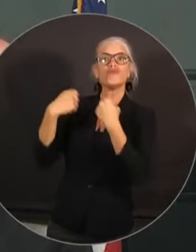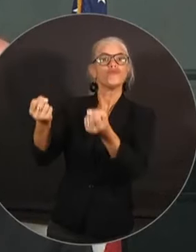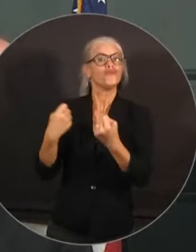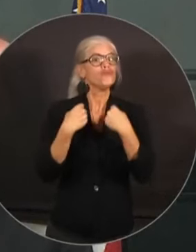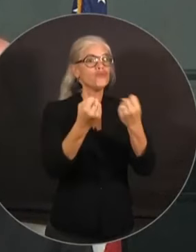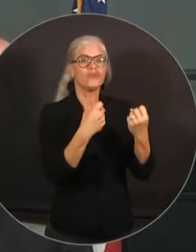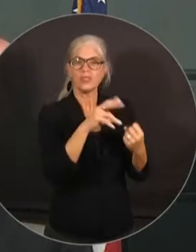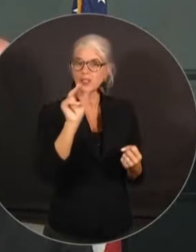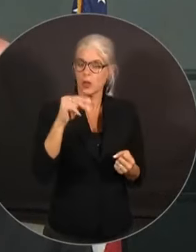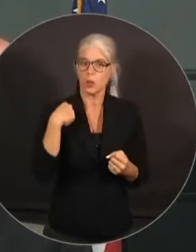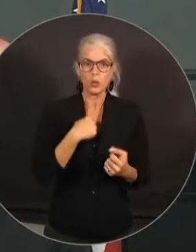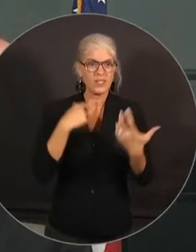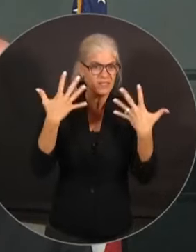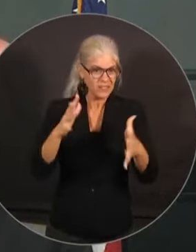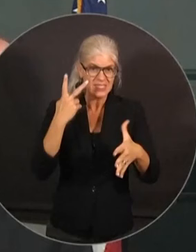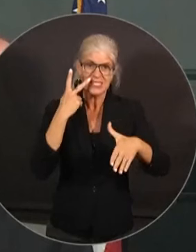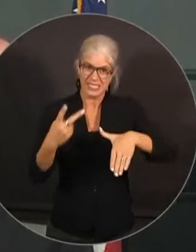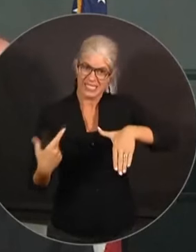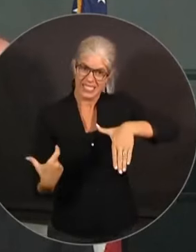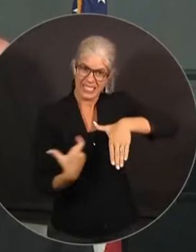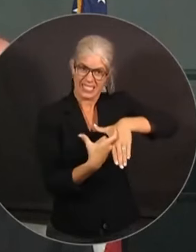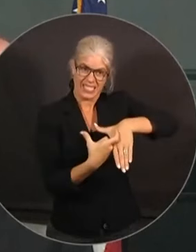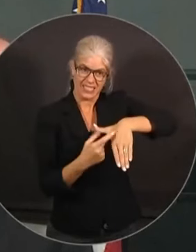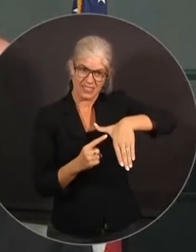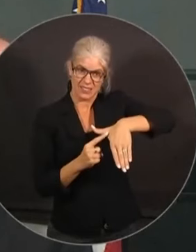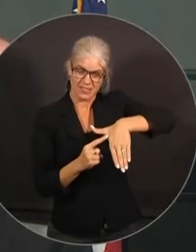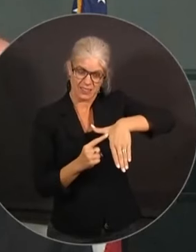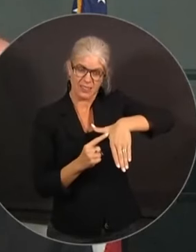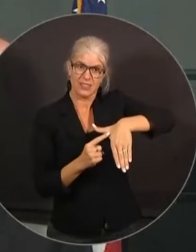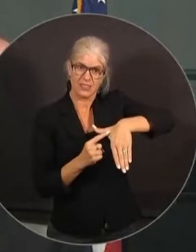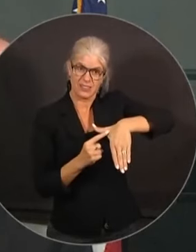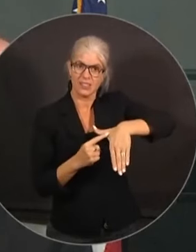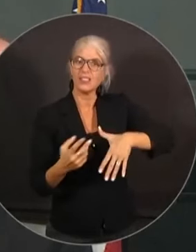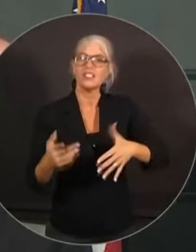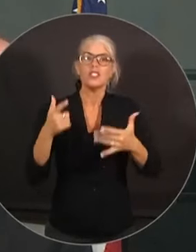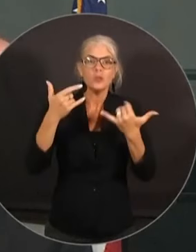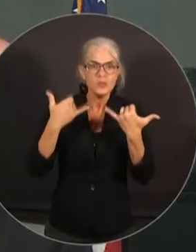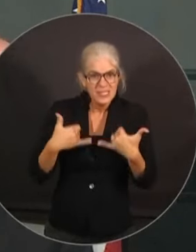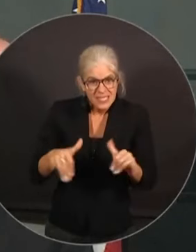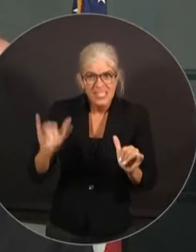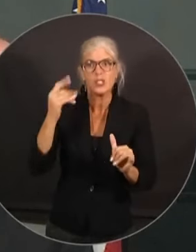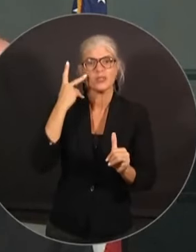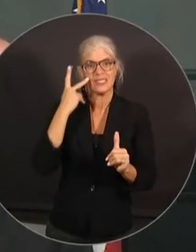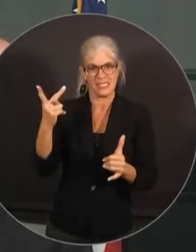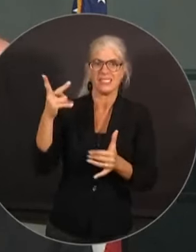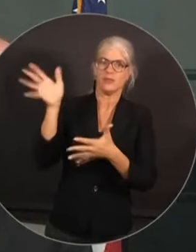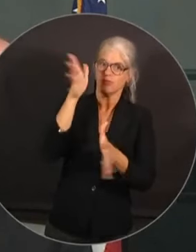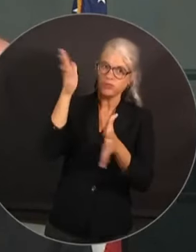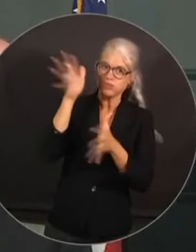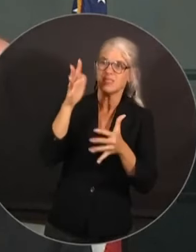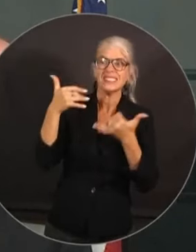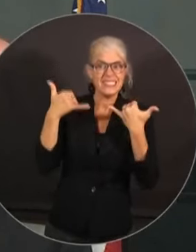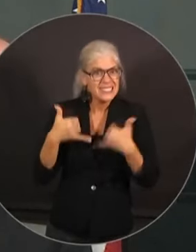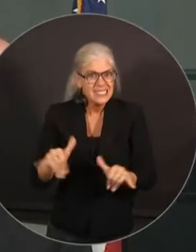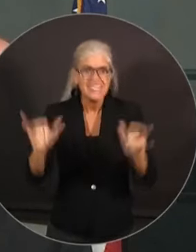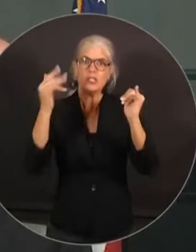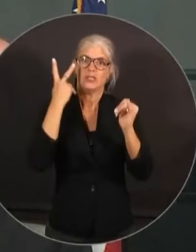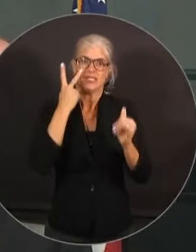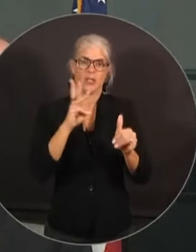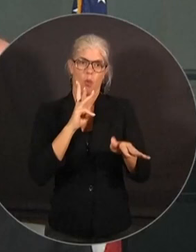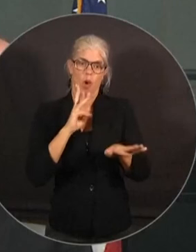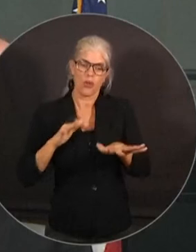seeing it hit landfall here in northern Florida, you're still seeing a surge in water rising in